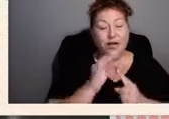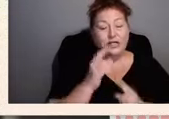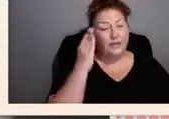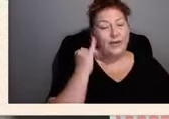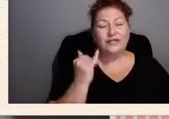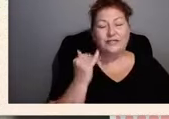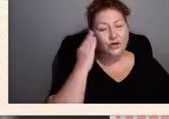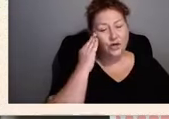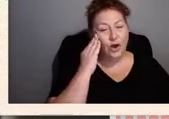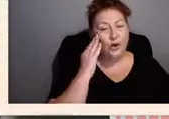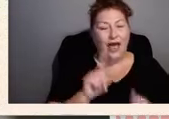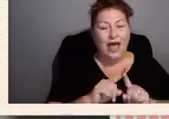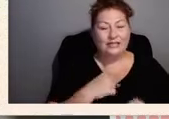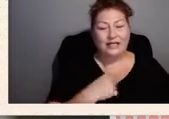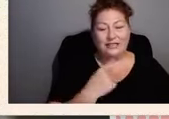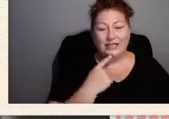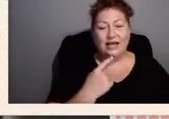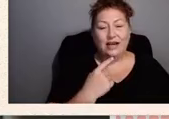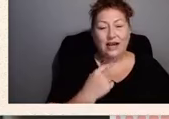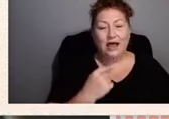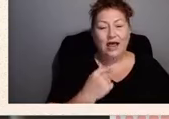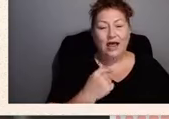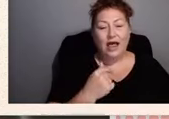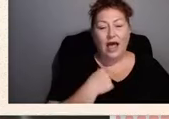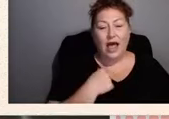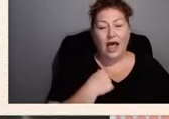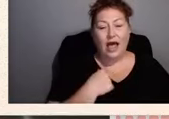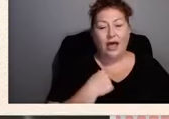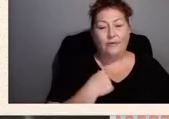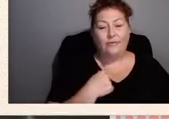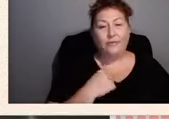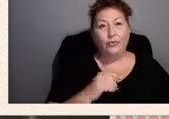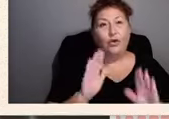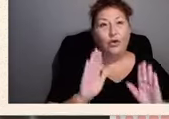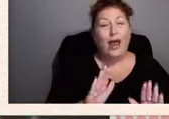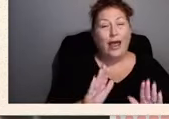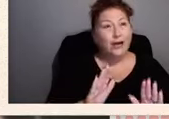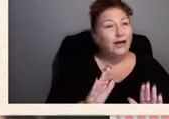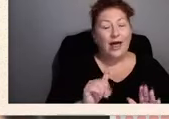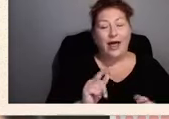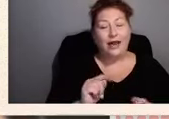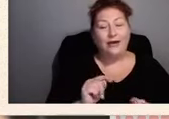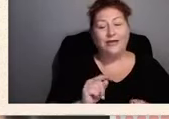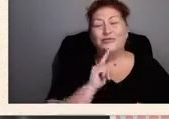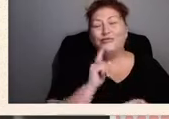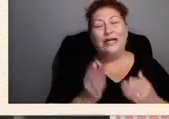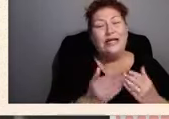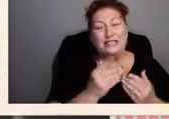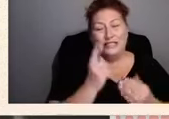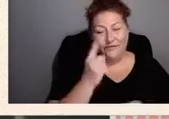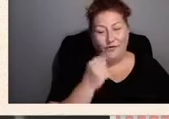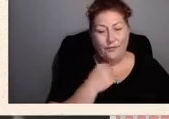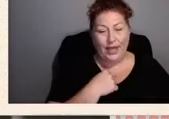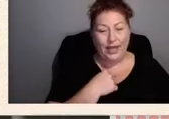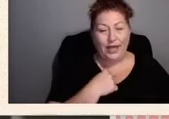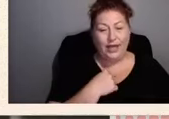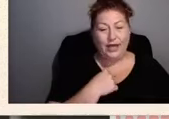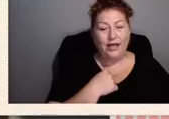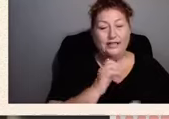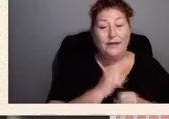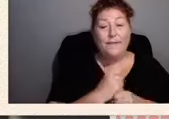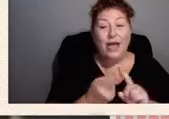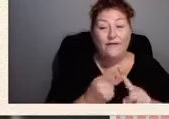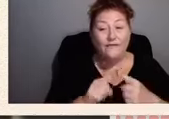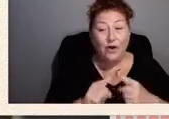I said, I'm so great at it's so easy for me to make friends with my